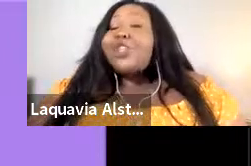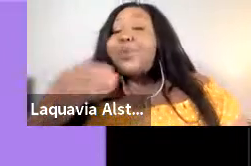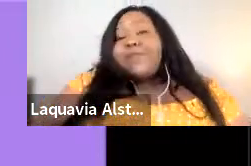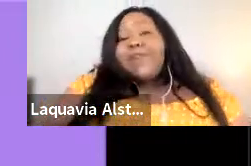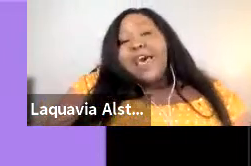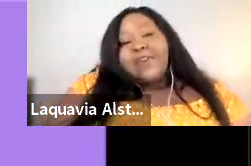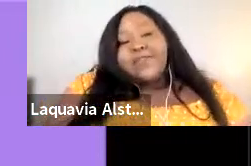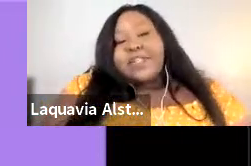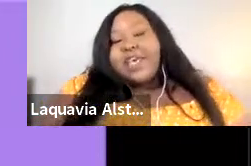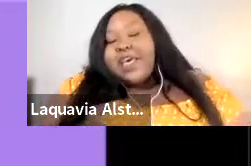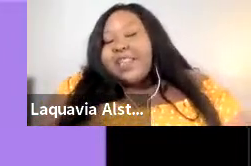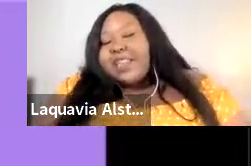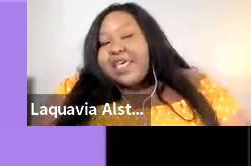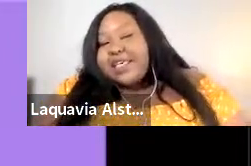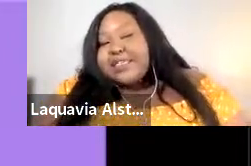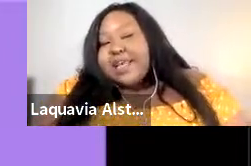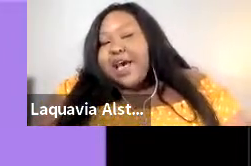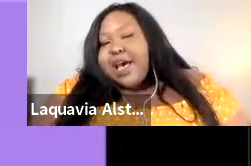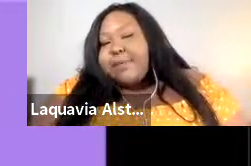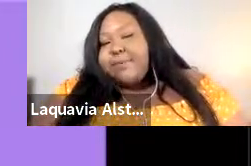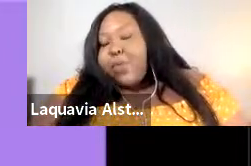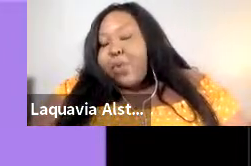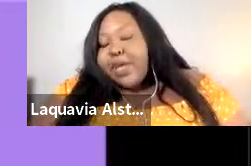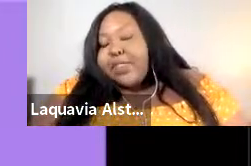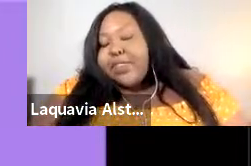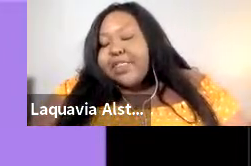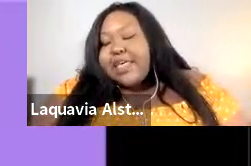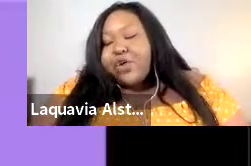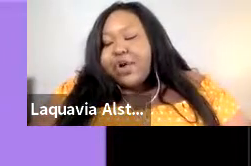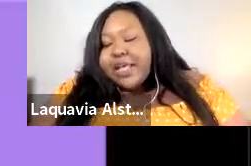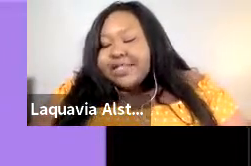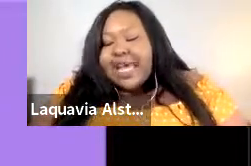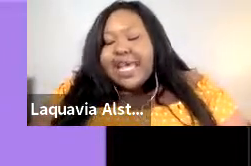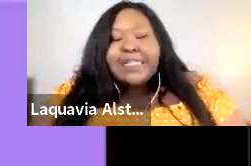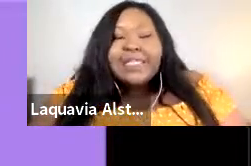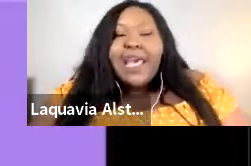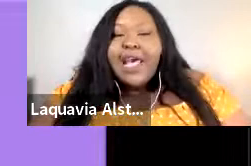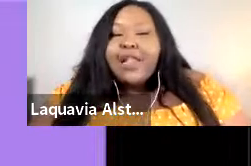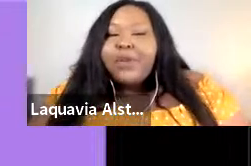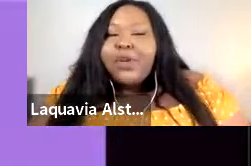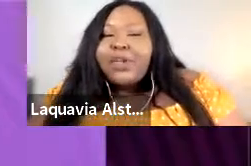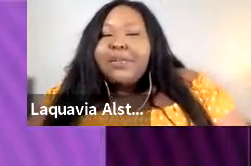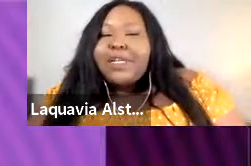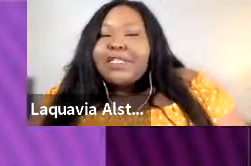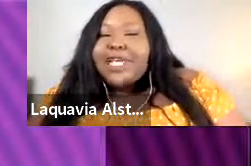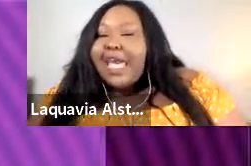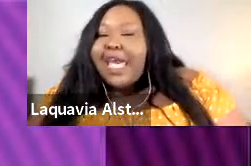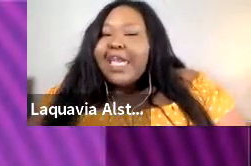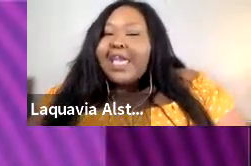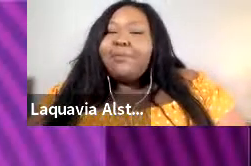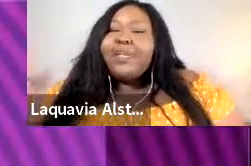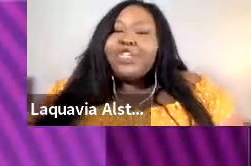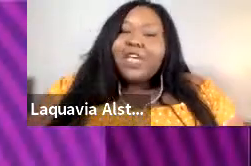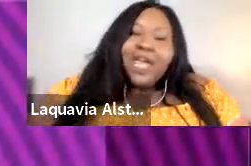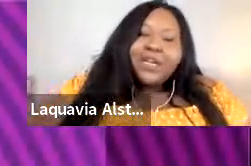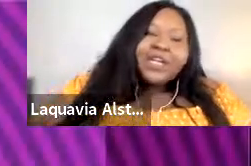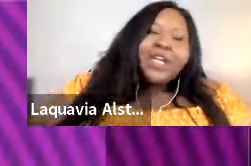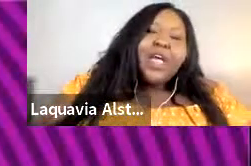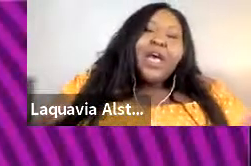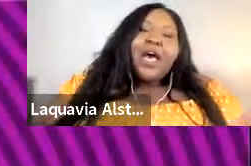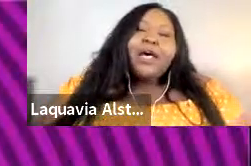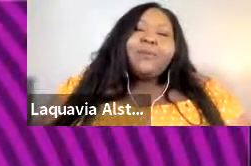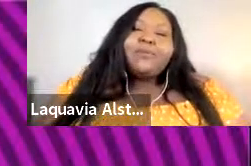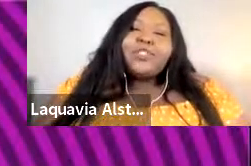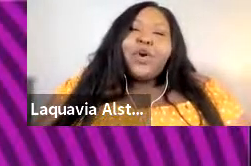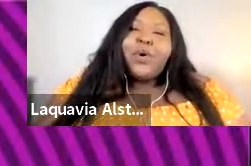We actually revived this with the Hillcrest Heights Elementary PTA in PG